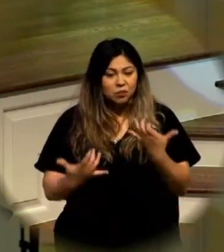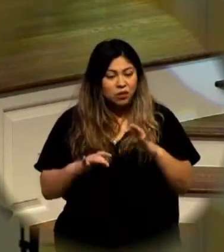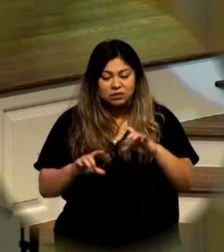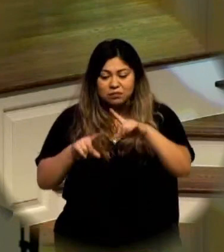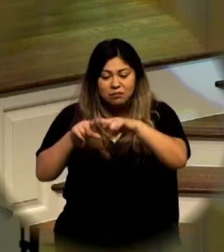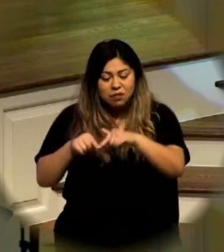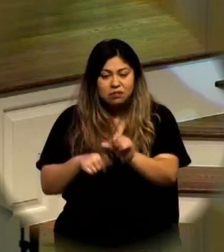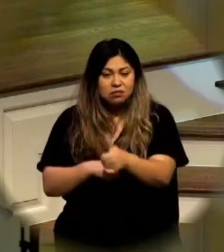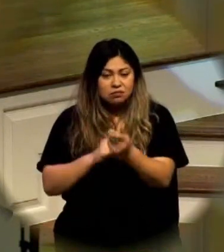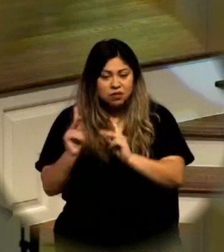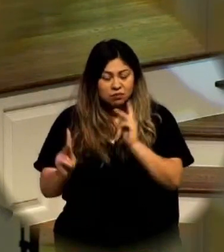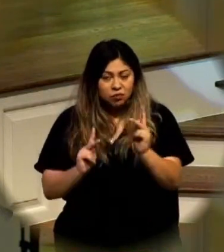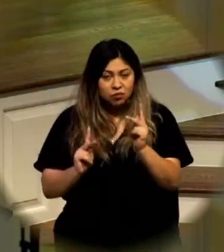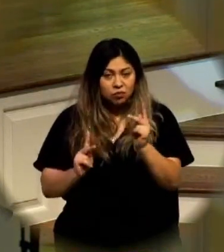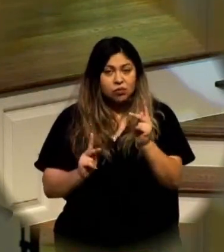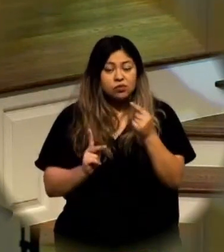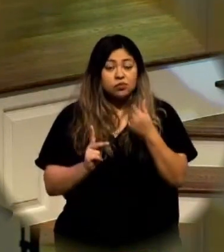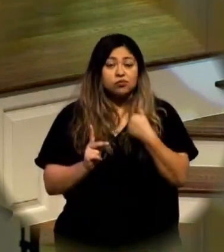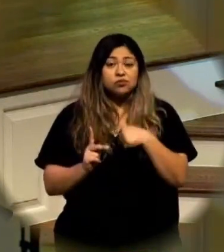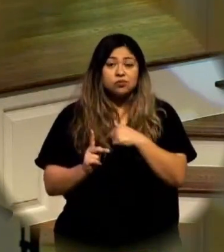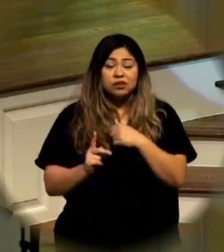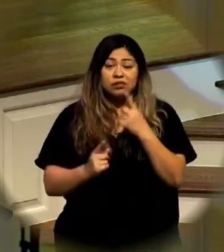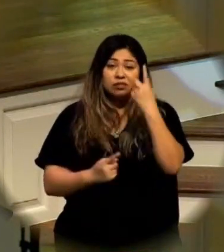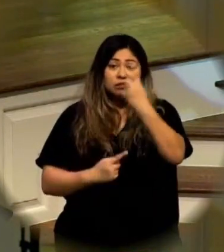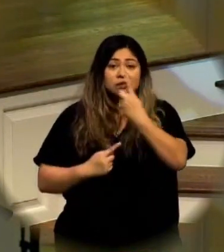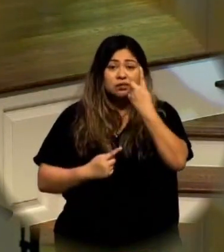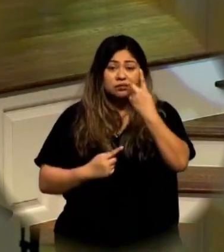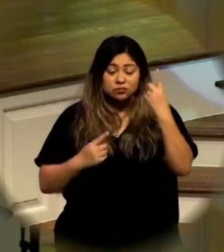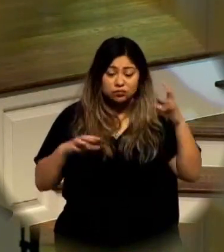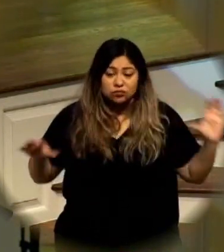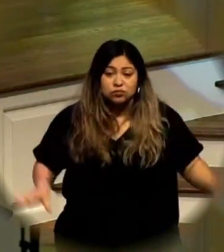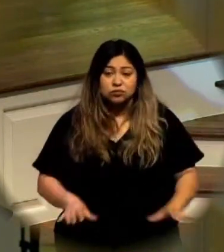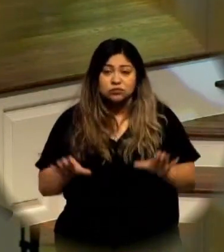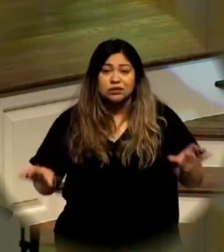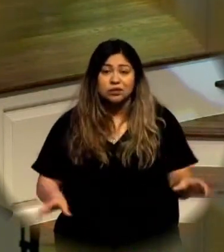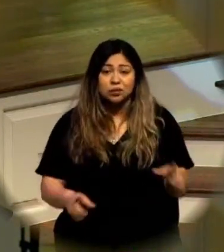doing it right means doing it perfectly instead of doing it